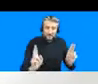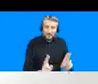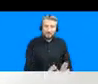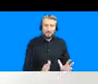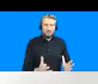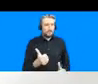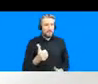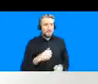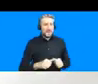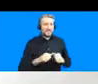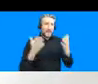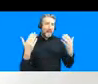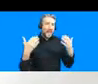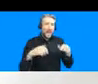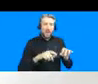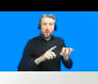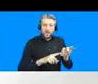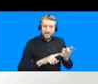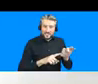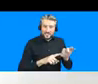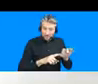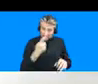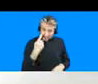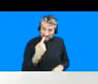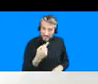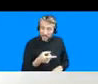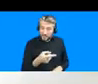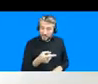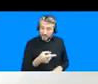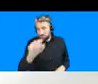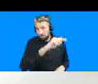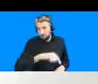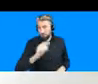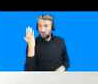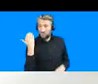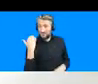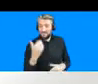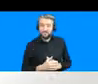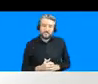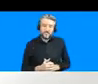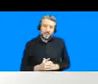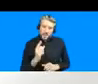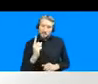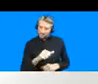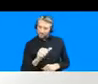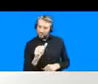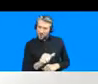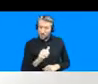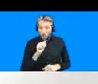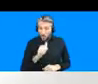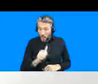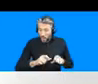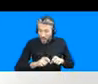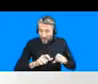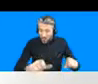um but you know as my panelists have have been you're right to be skeptical about the longevity of these changes right